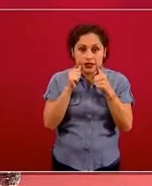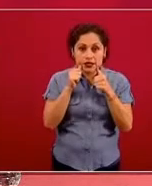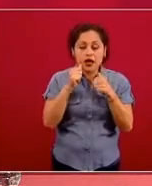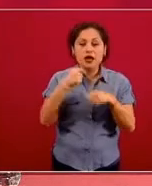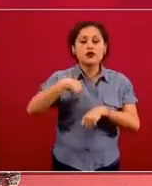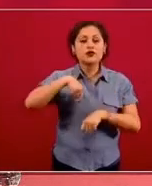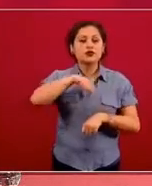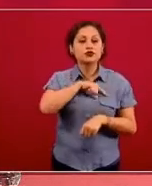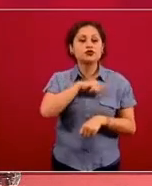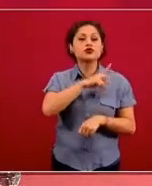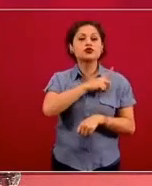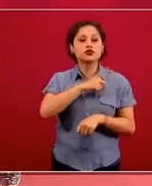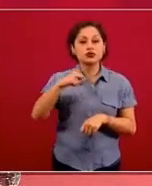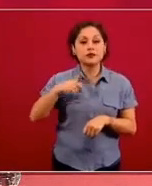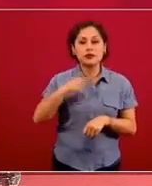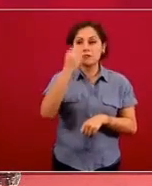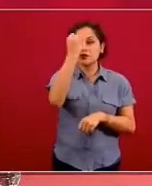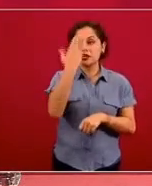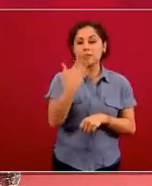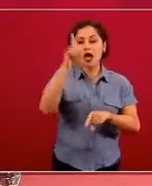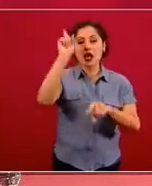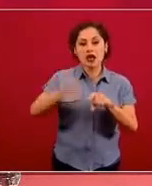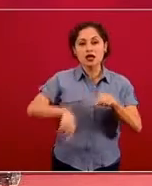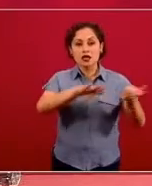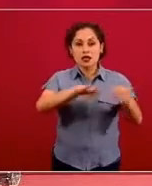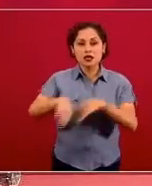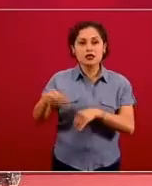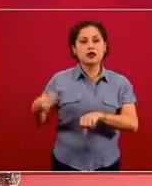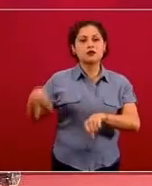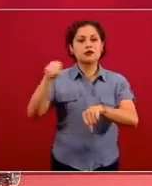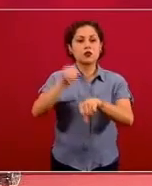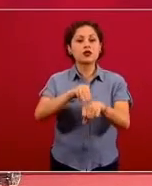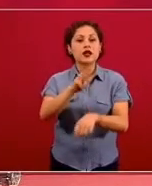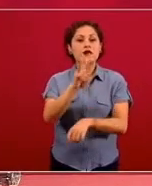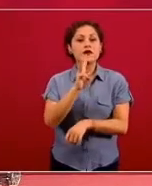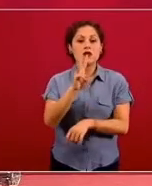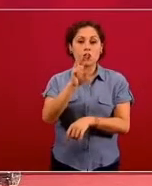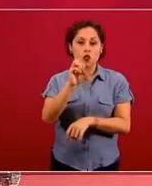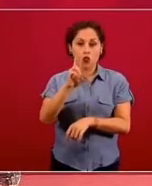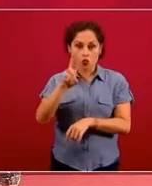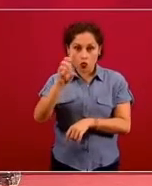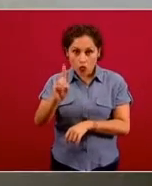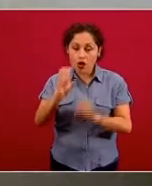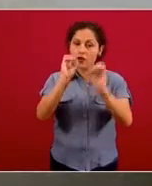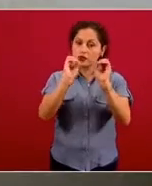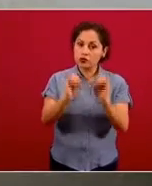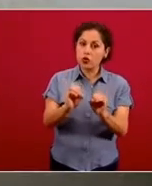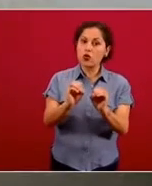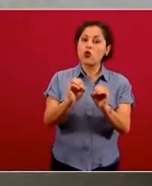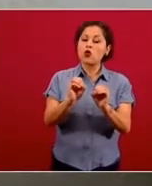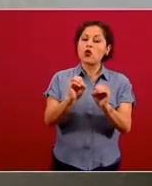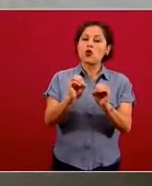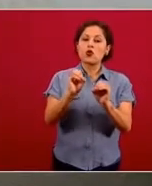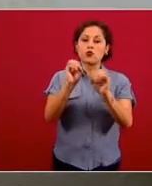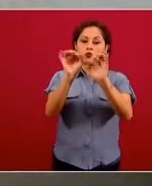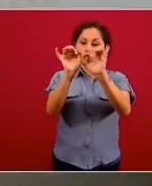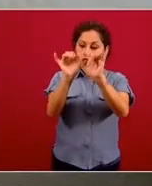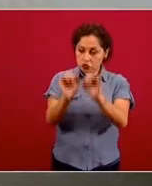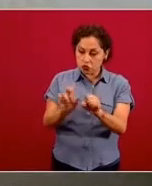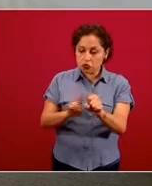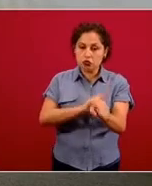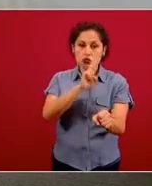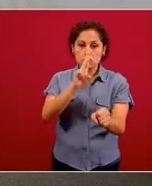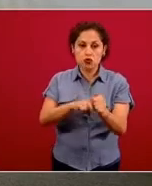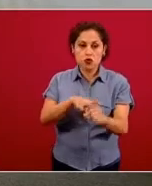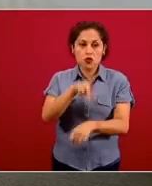Some people who have visual disabilities, they need us to upload the documents in a text format, like such as Word